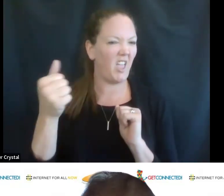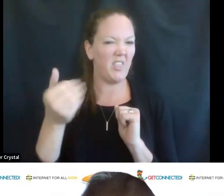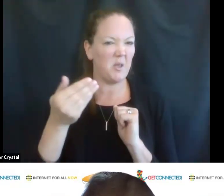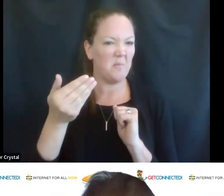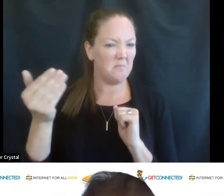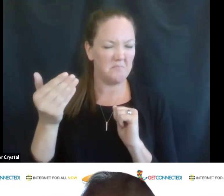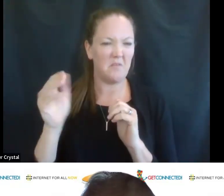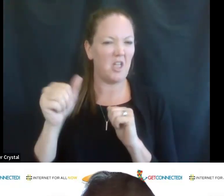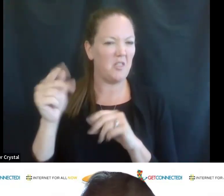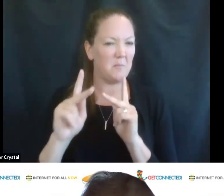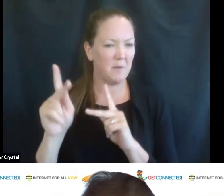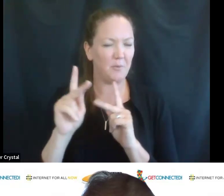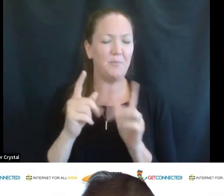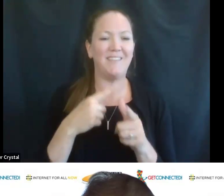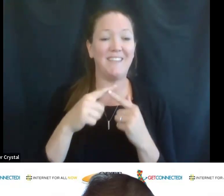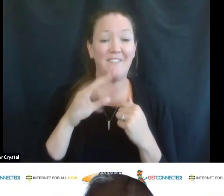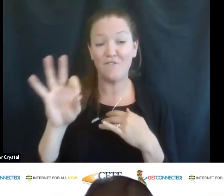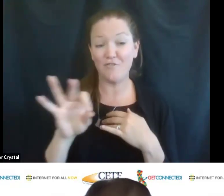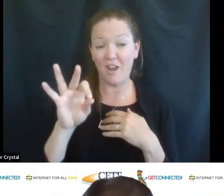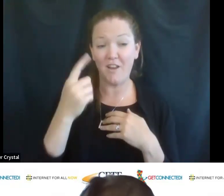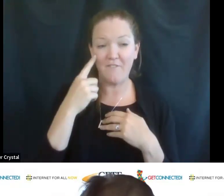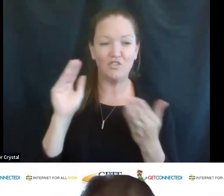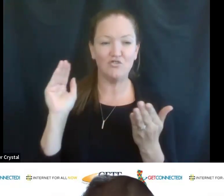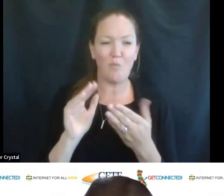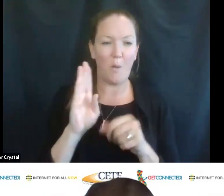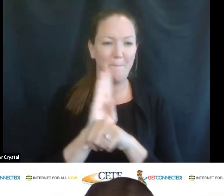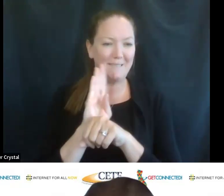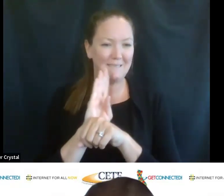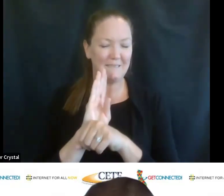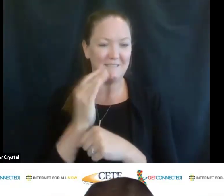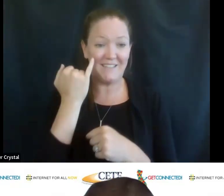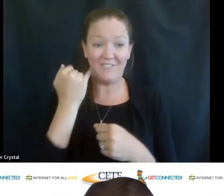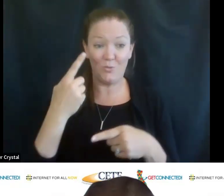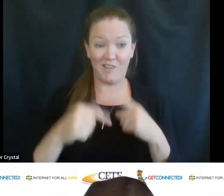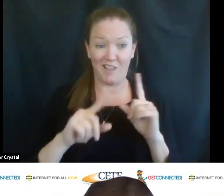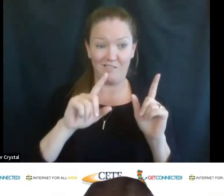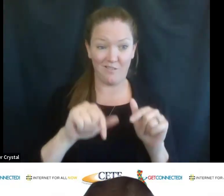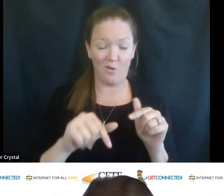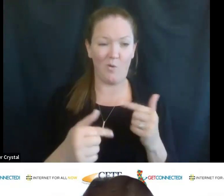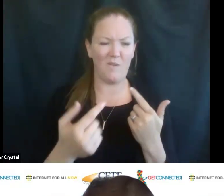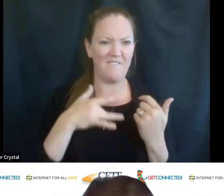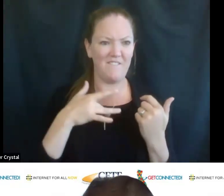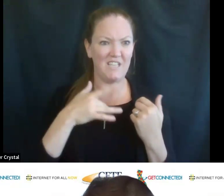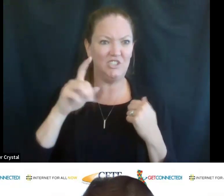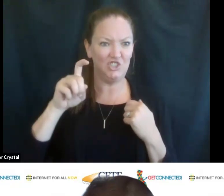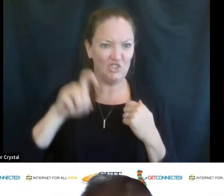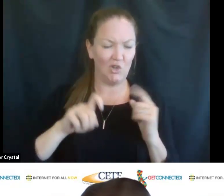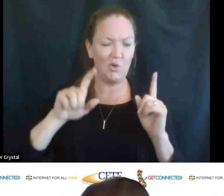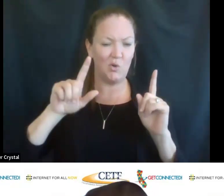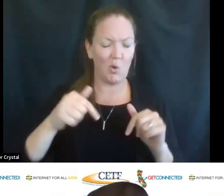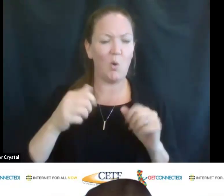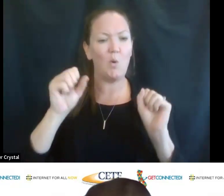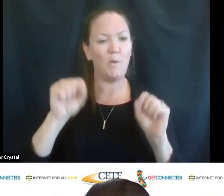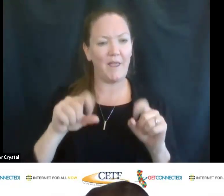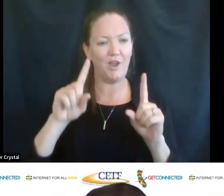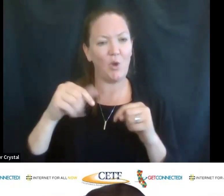the Friday ones are for small businesses. But if you can't make one that you think you're supposed to be at, you can go to